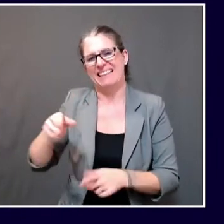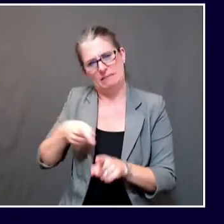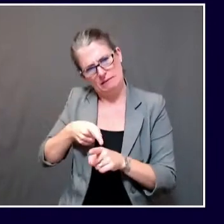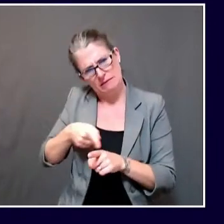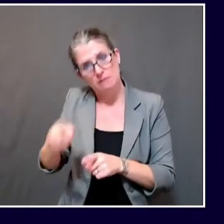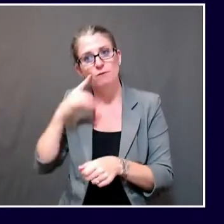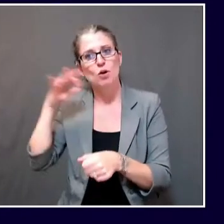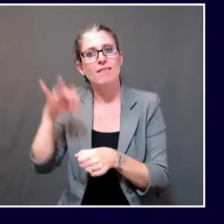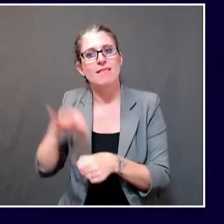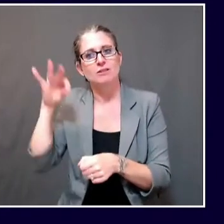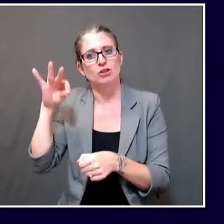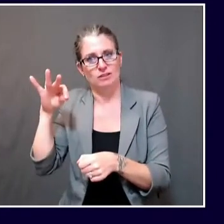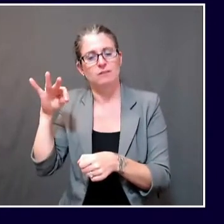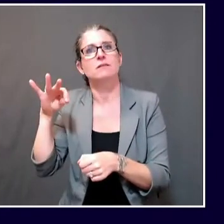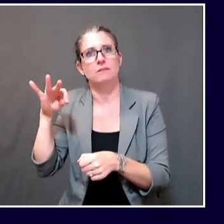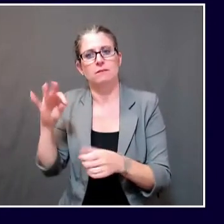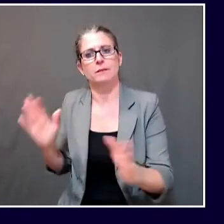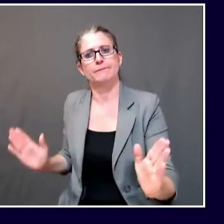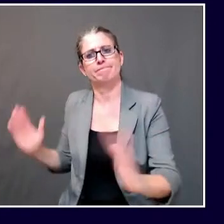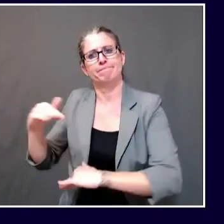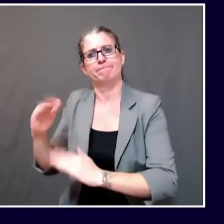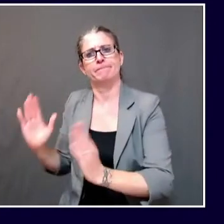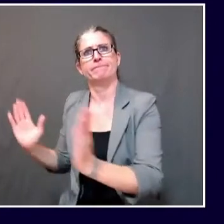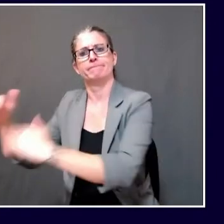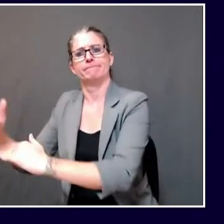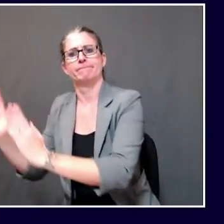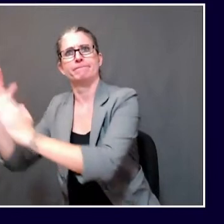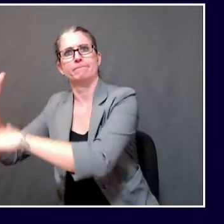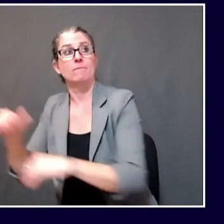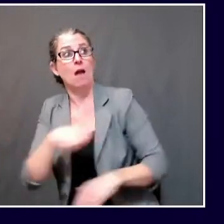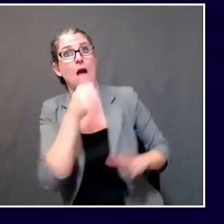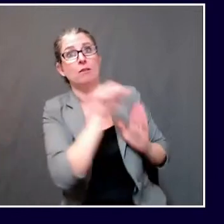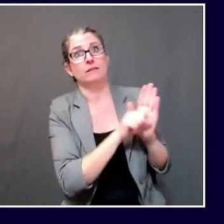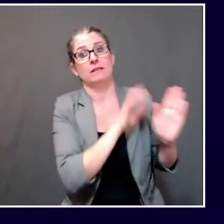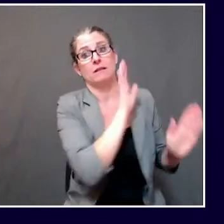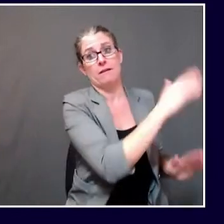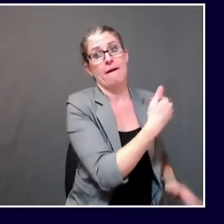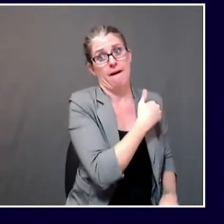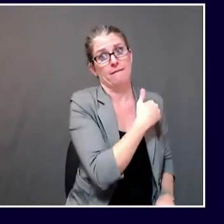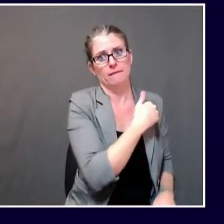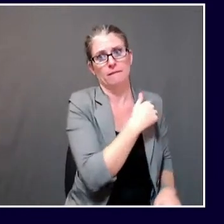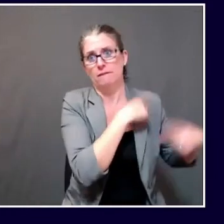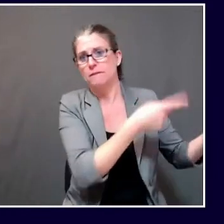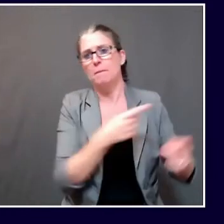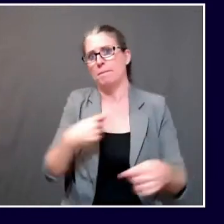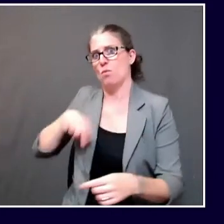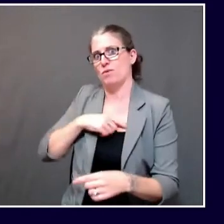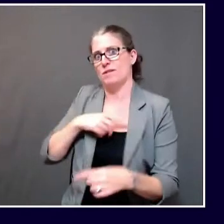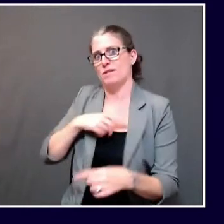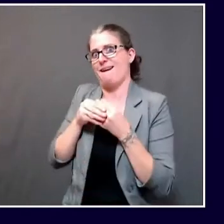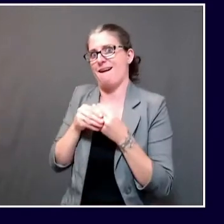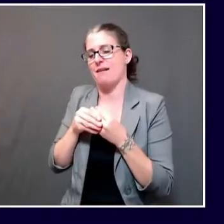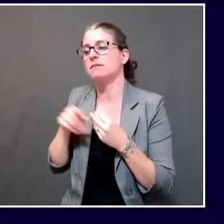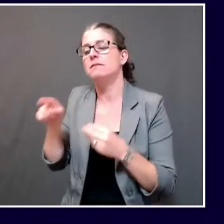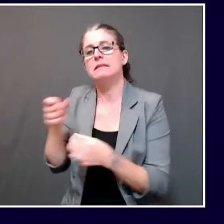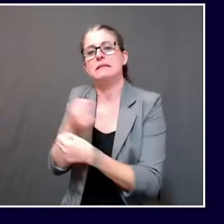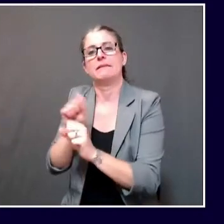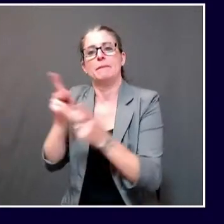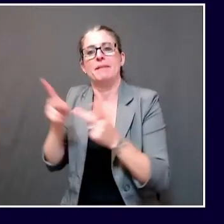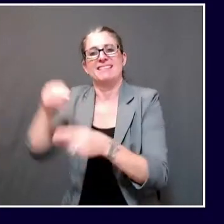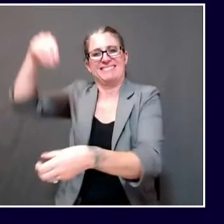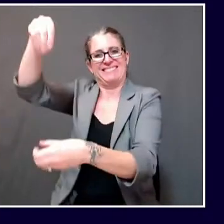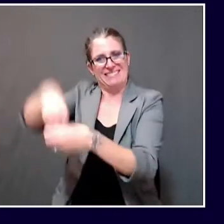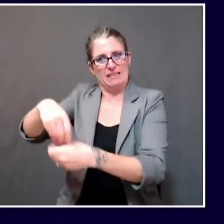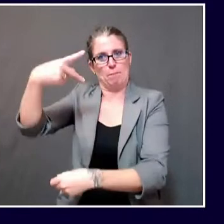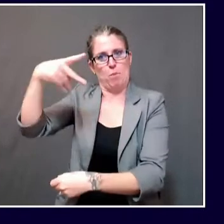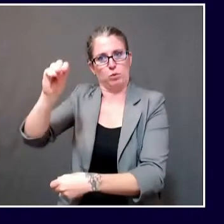pandemic as in order to give people another vector to return their absentee ballots safely and with the confidence that it'll be returned in